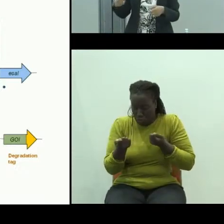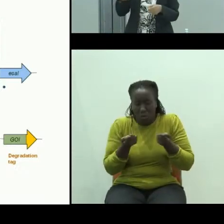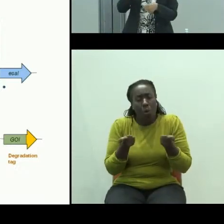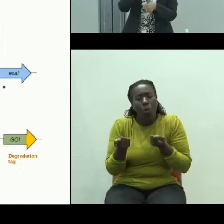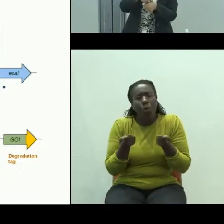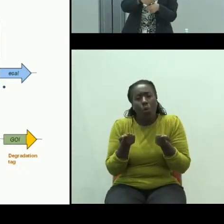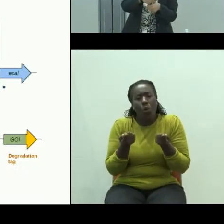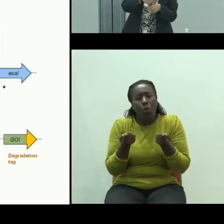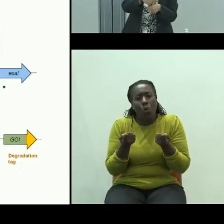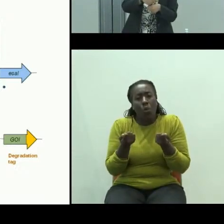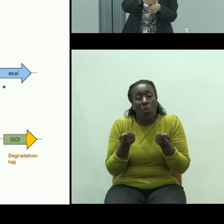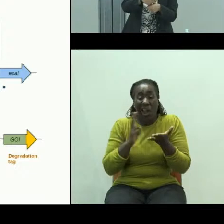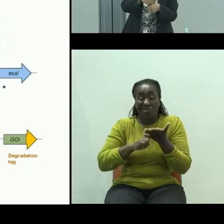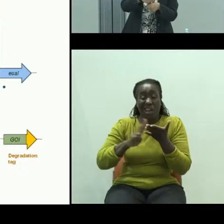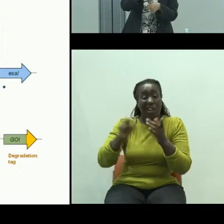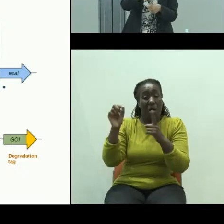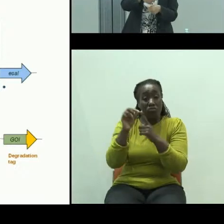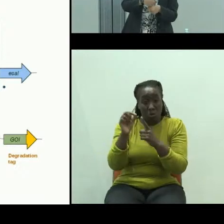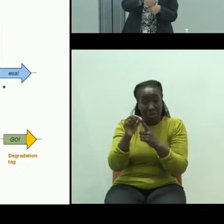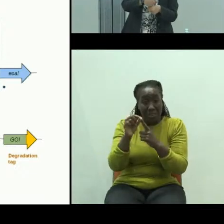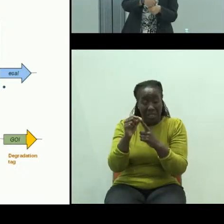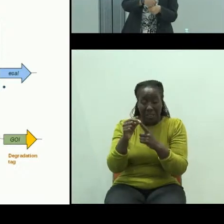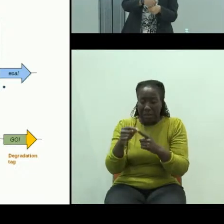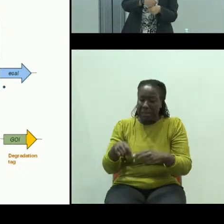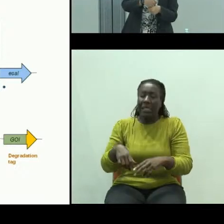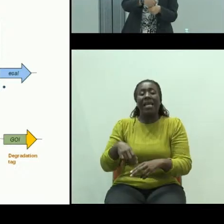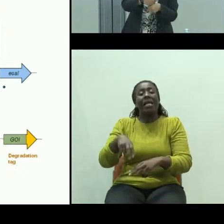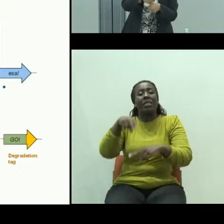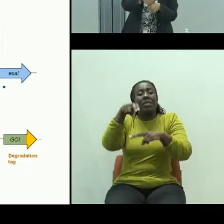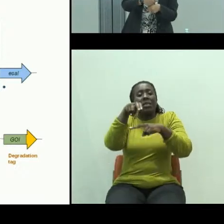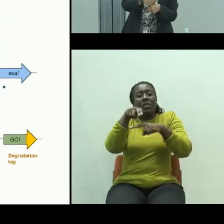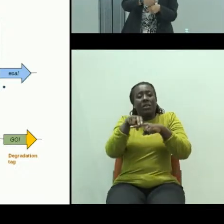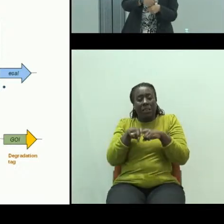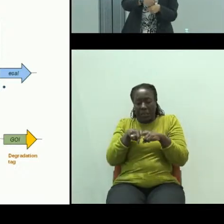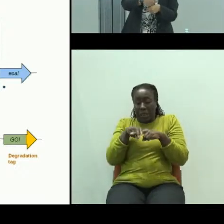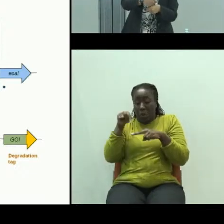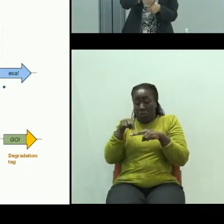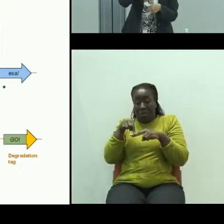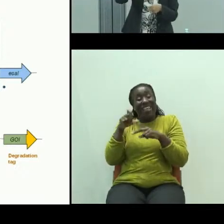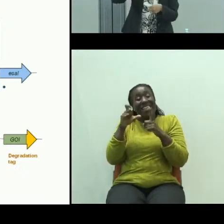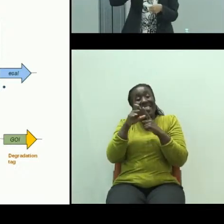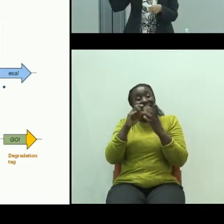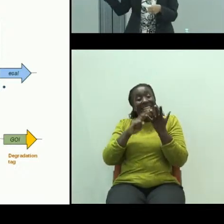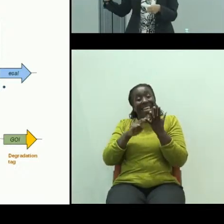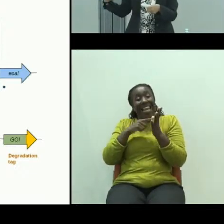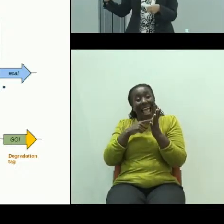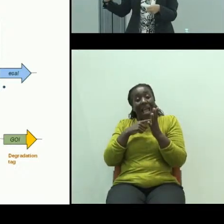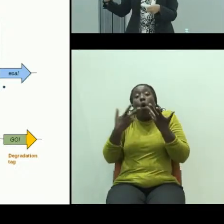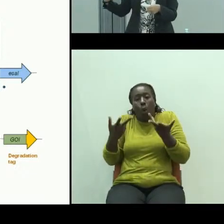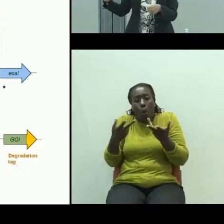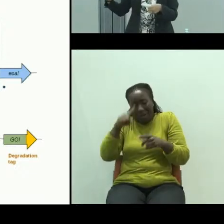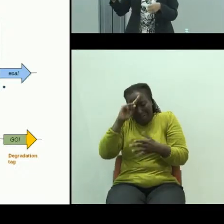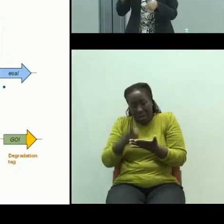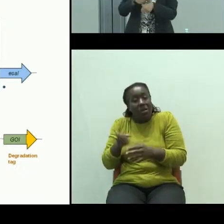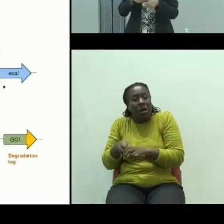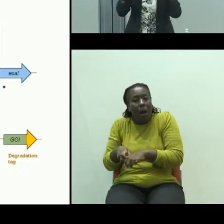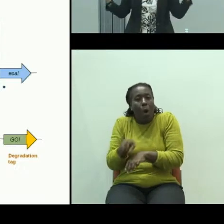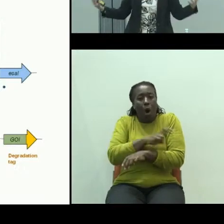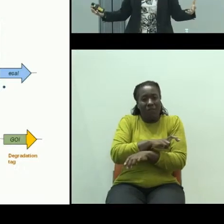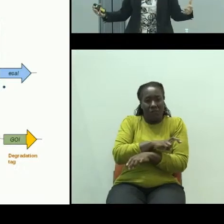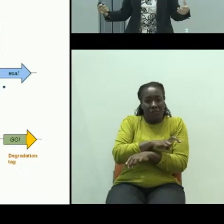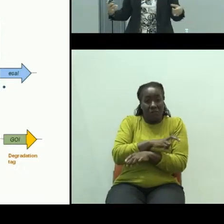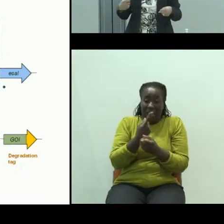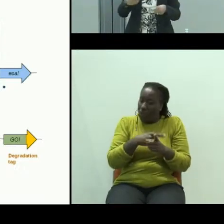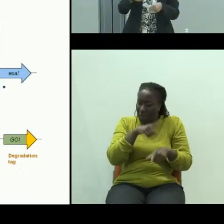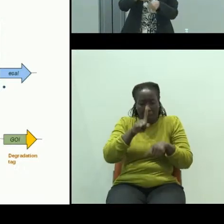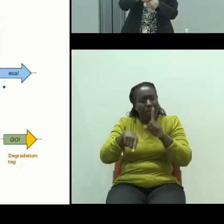or not a regulatory protein is sitting on that DNA or coming off of the DNA. And if we have